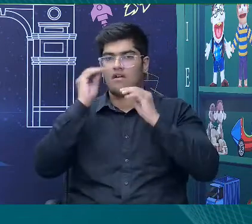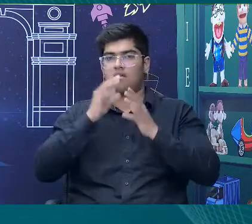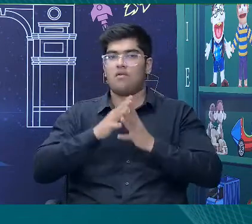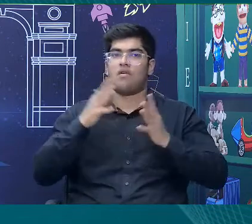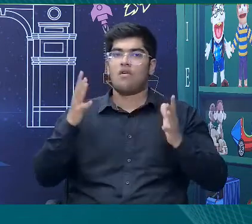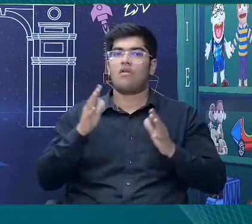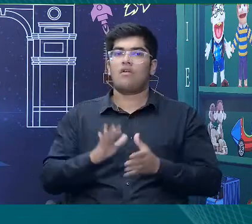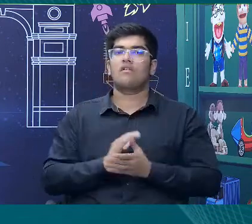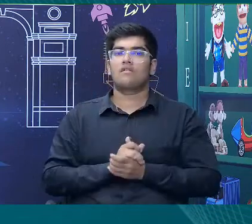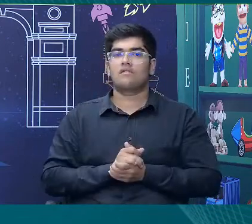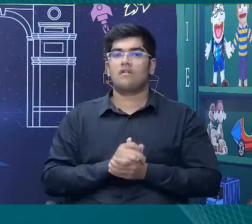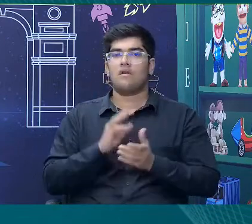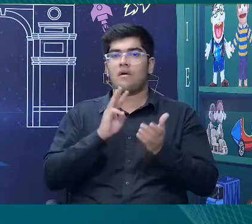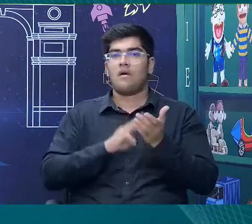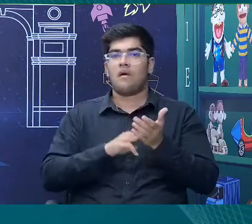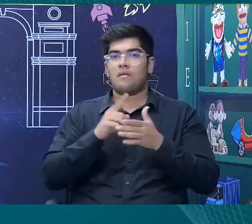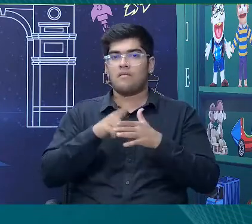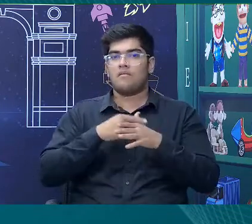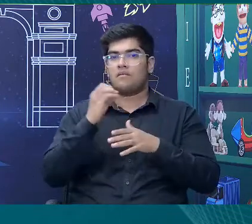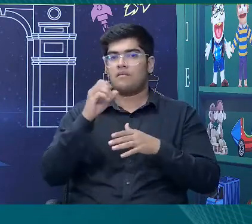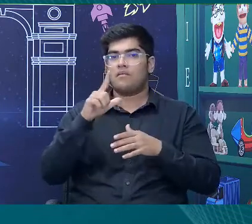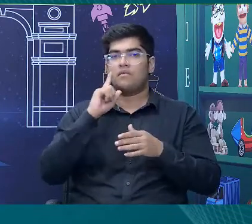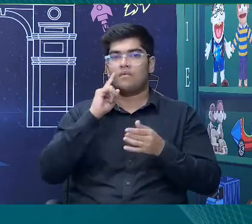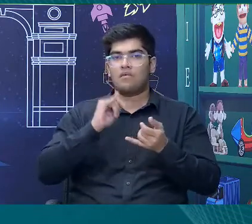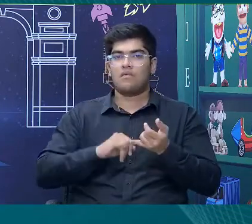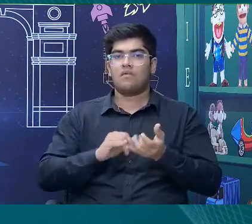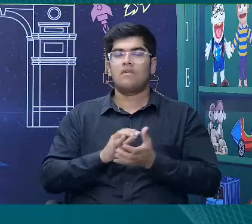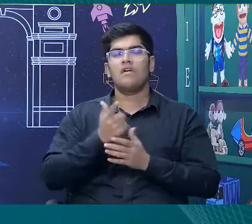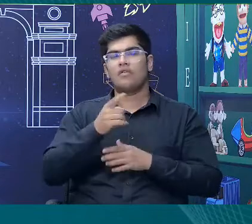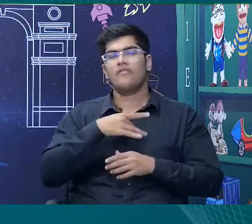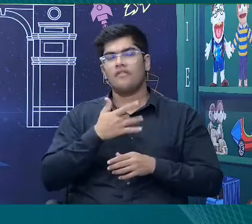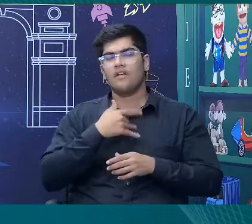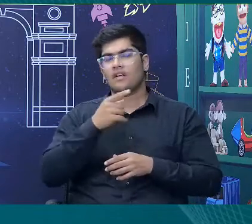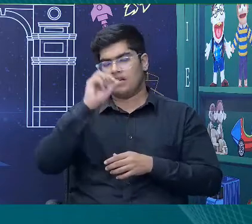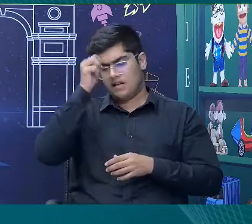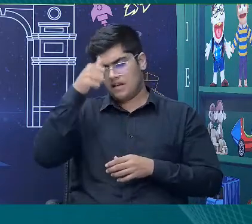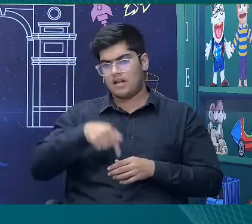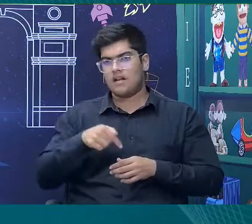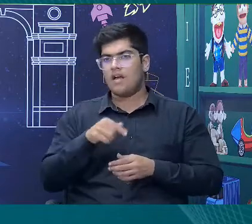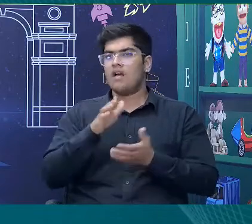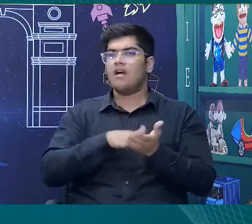So Myolis is a card game. Can you think Can you think of a card game in our language?